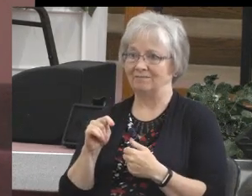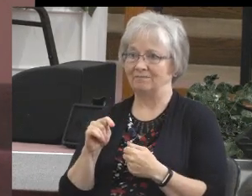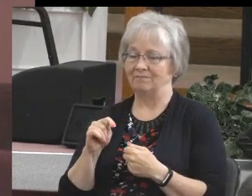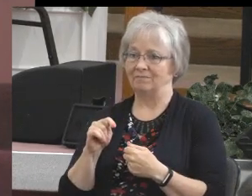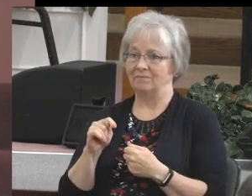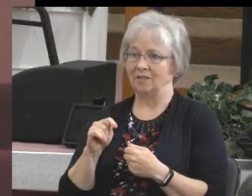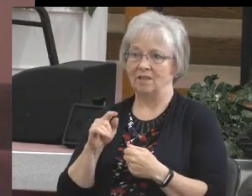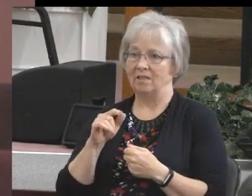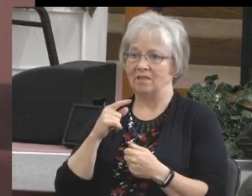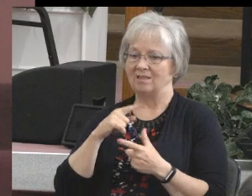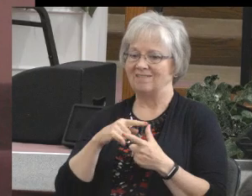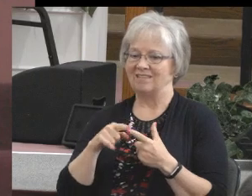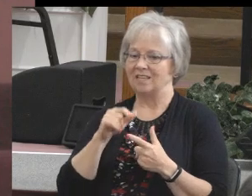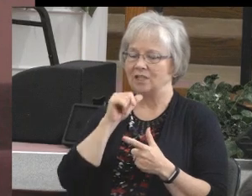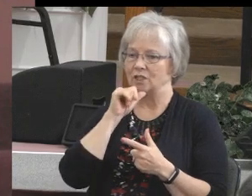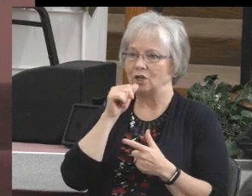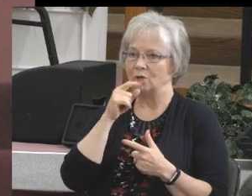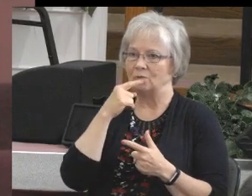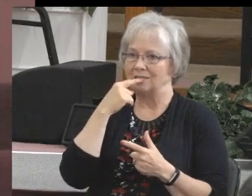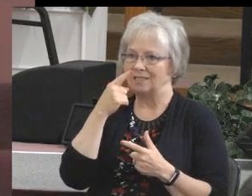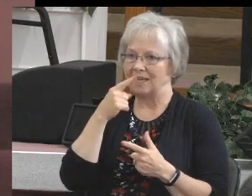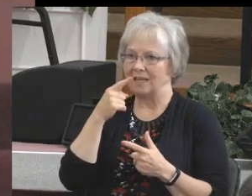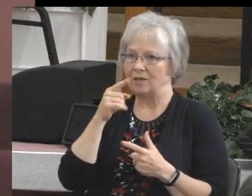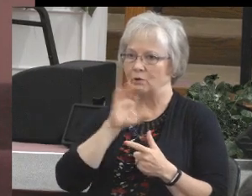then don't say that you're a Christian.